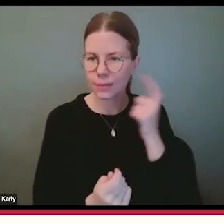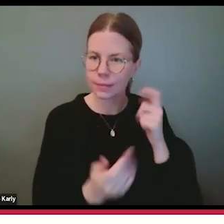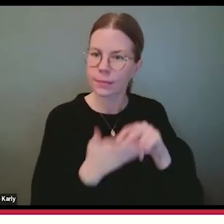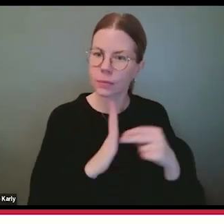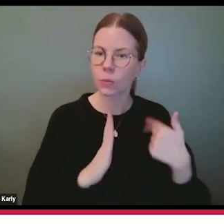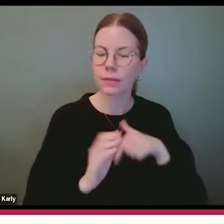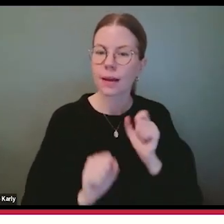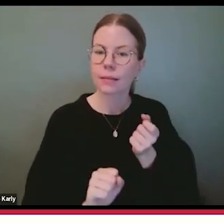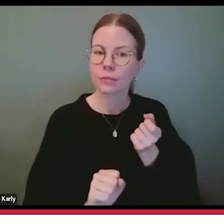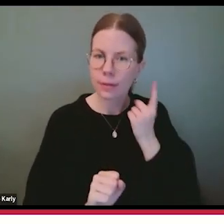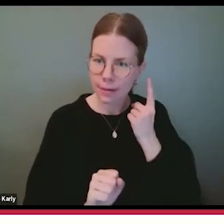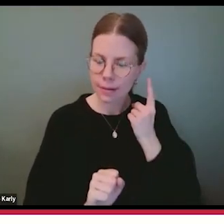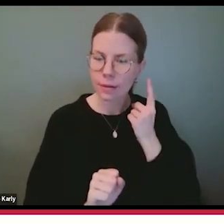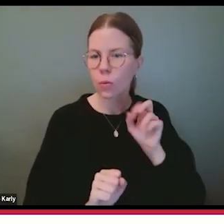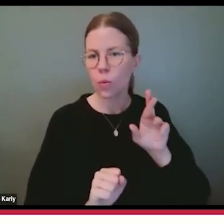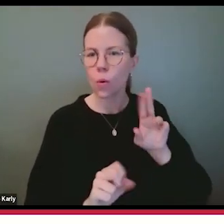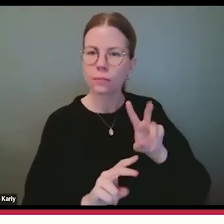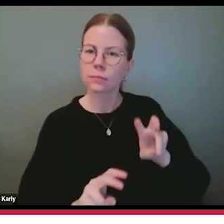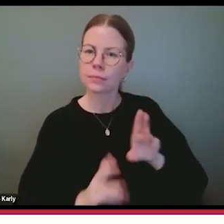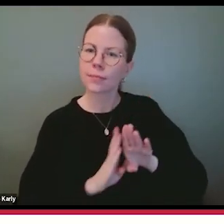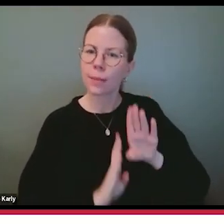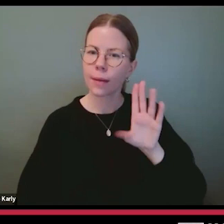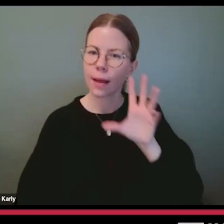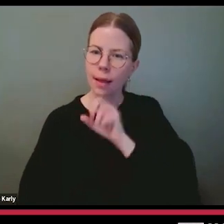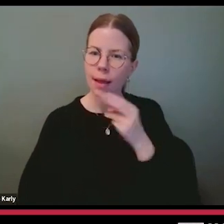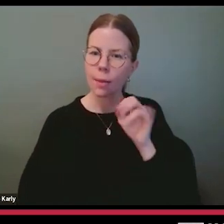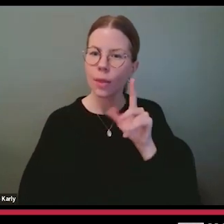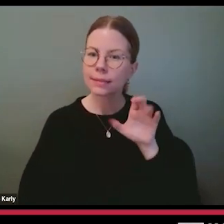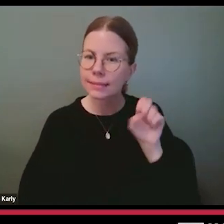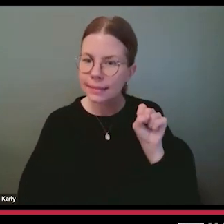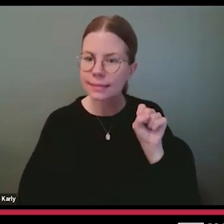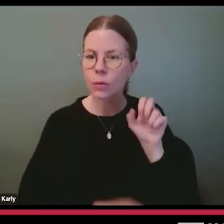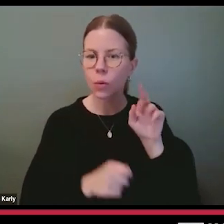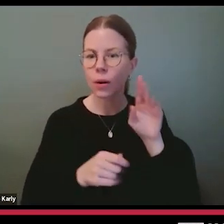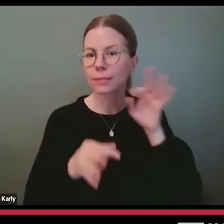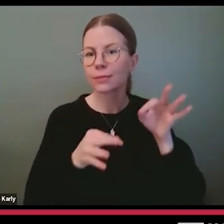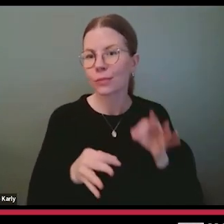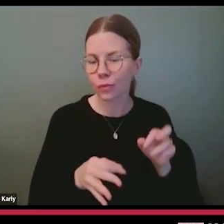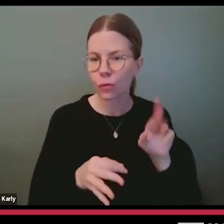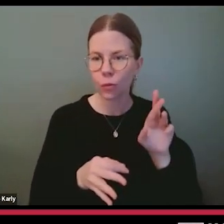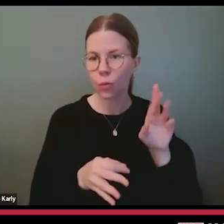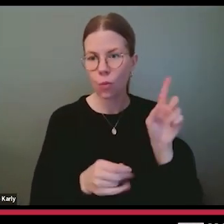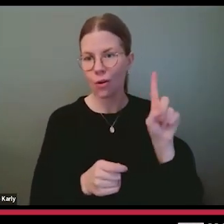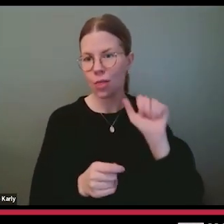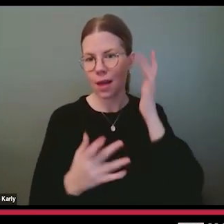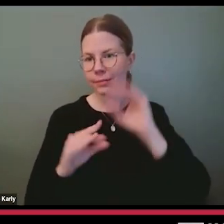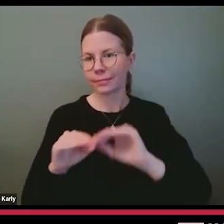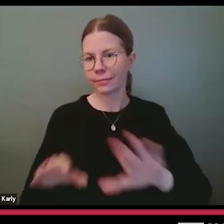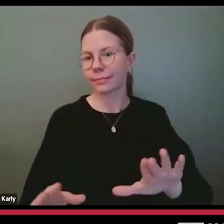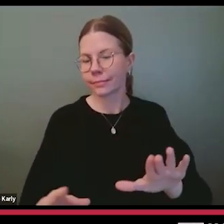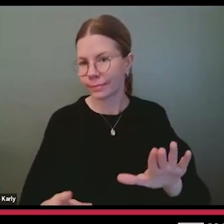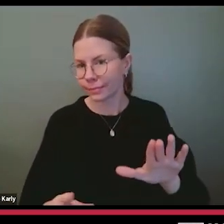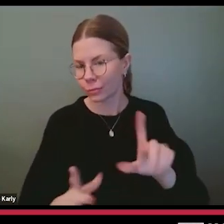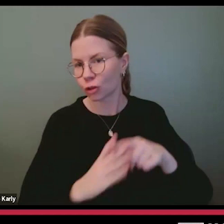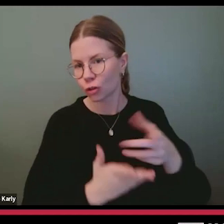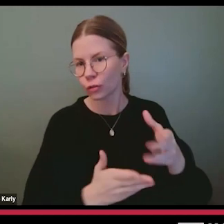mean, we have hypotheses for the next one, but and I also think that until we